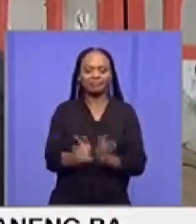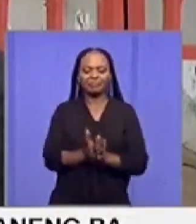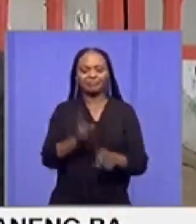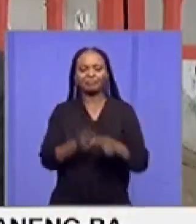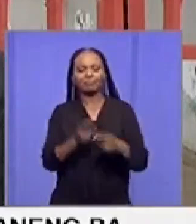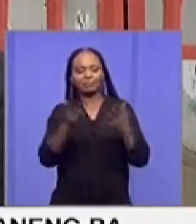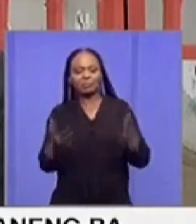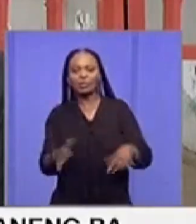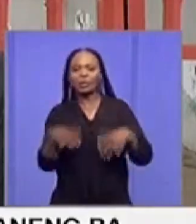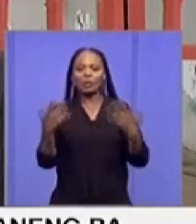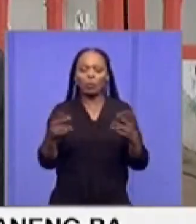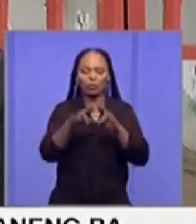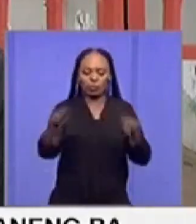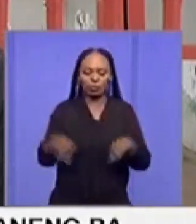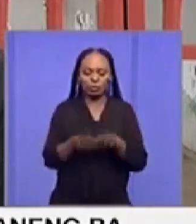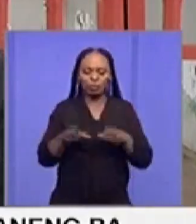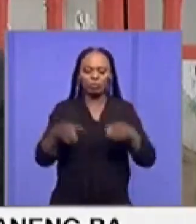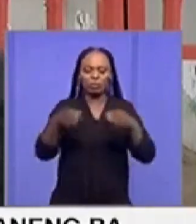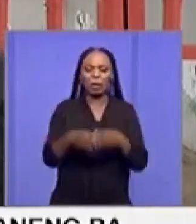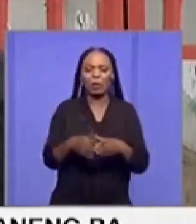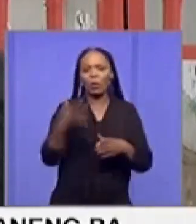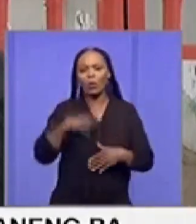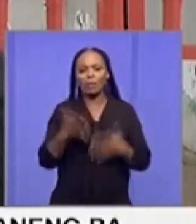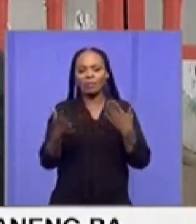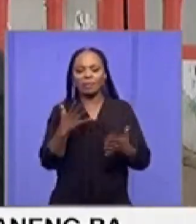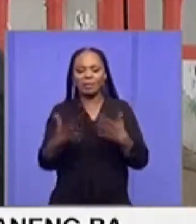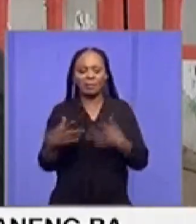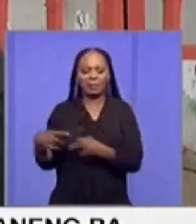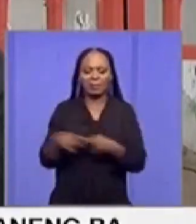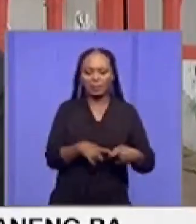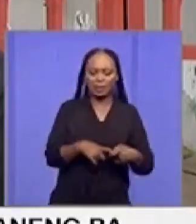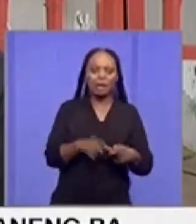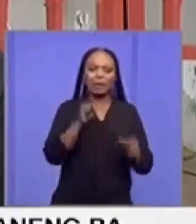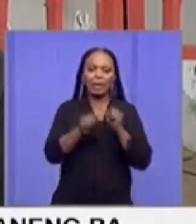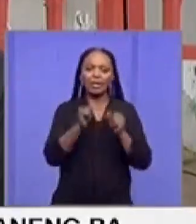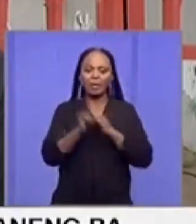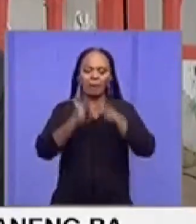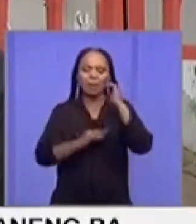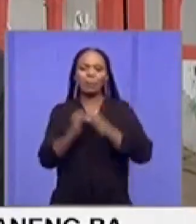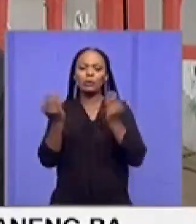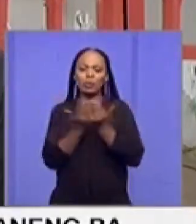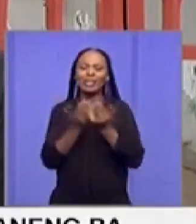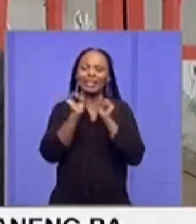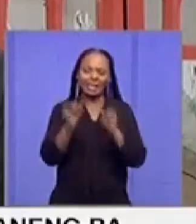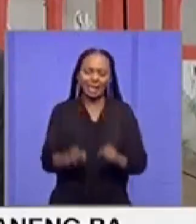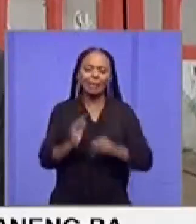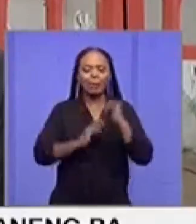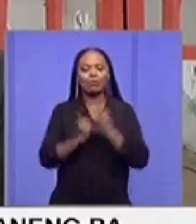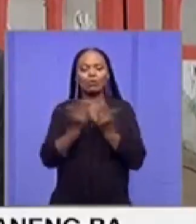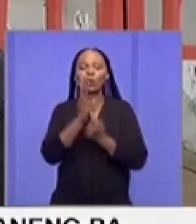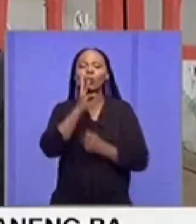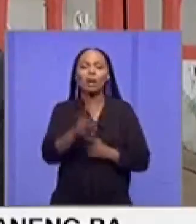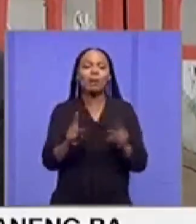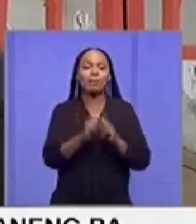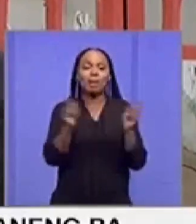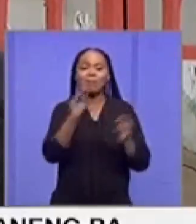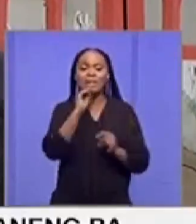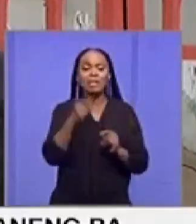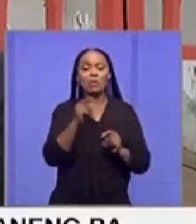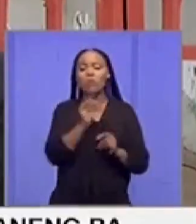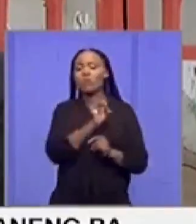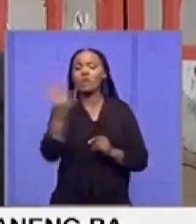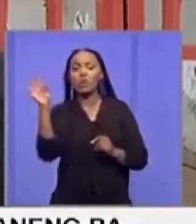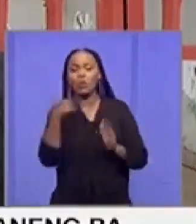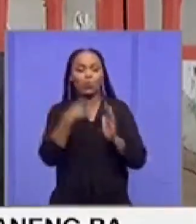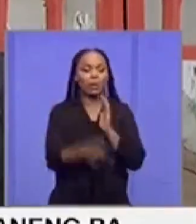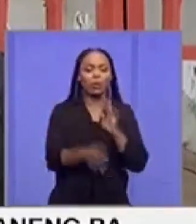mo bo motswaswere re nyaka gore sekolo se agiwe re tla se aga sekolo fela e ka sebe ntho ya beke tlago ka